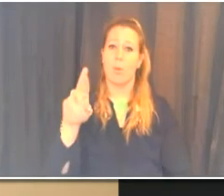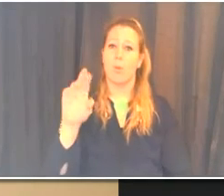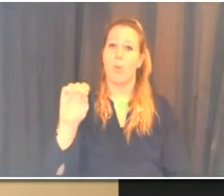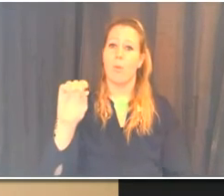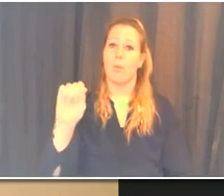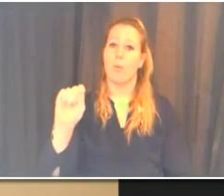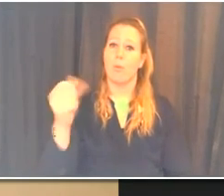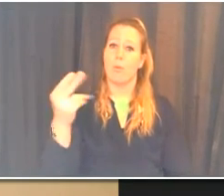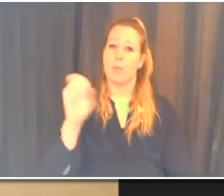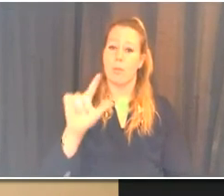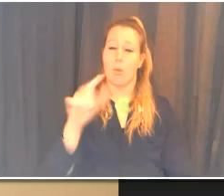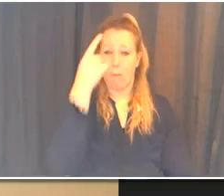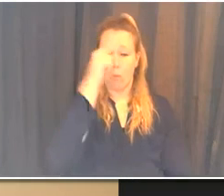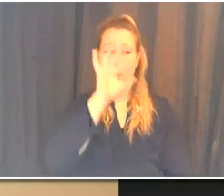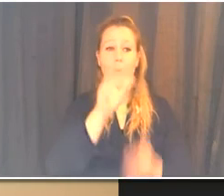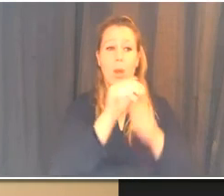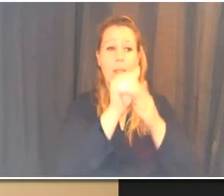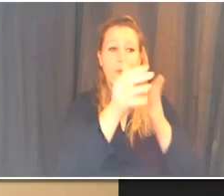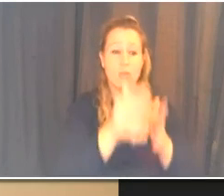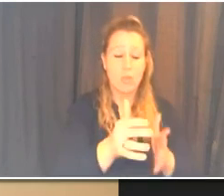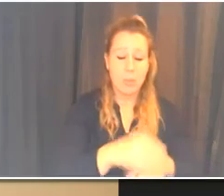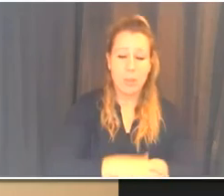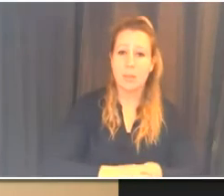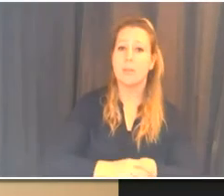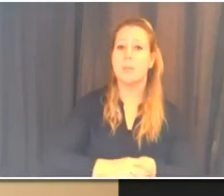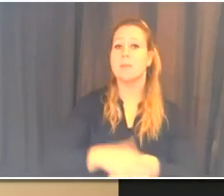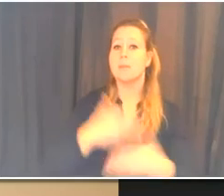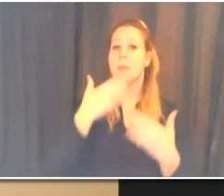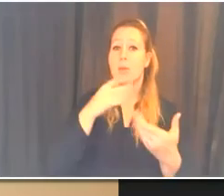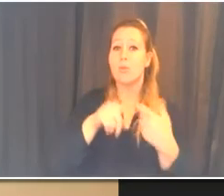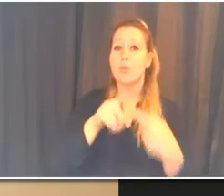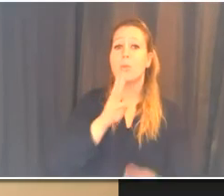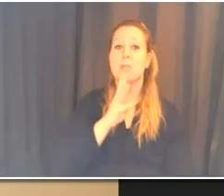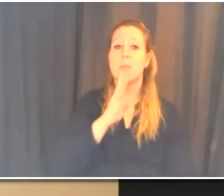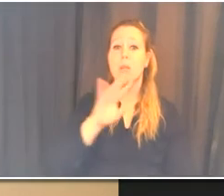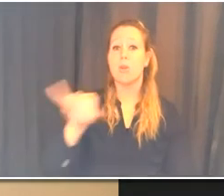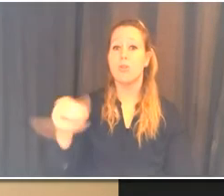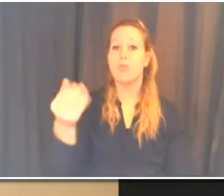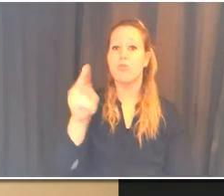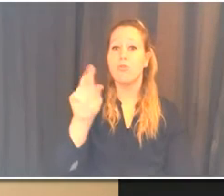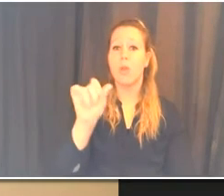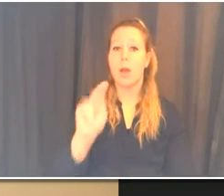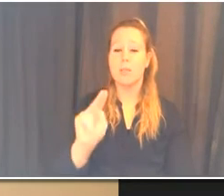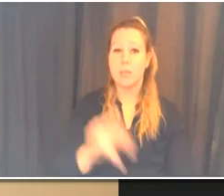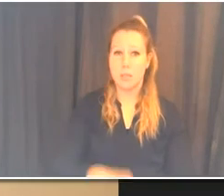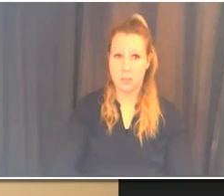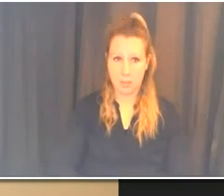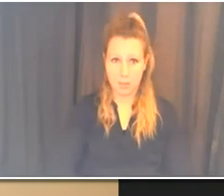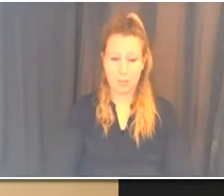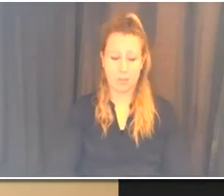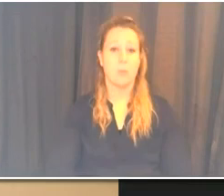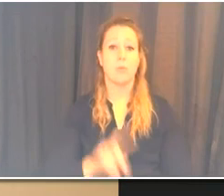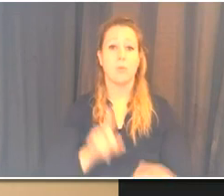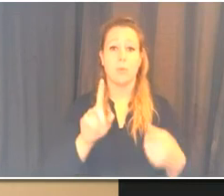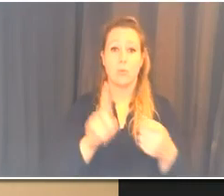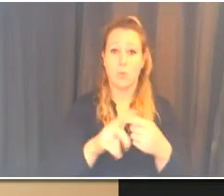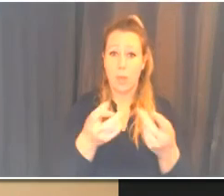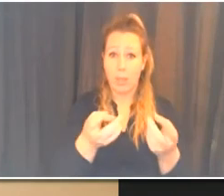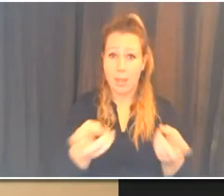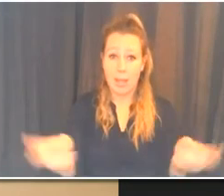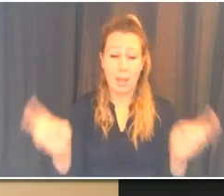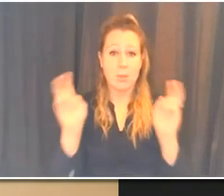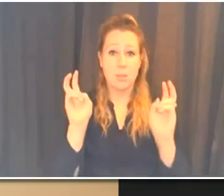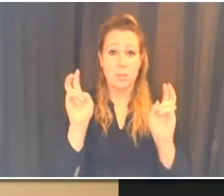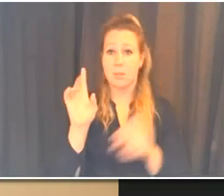Matthew Thompson to nin Singh and to my legislative director uh Tiffany E I just want to say thank you there's a lot more